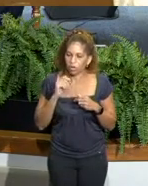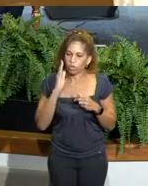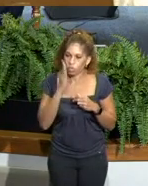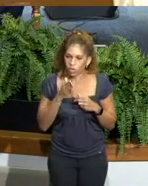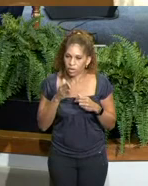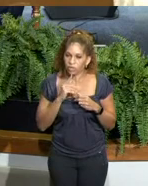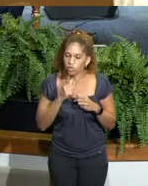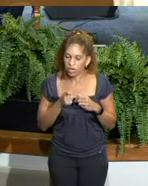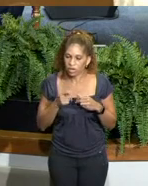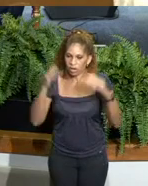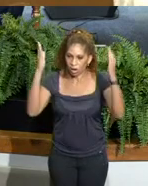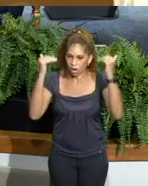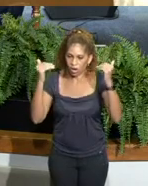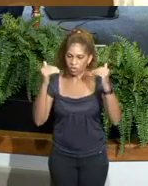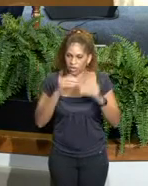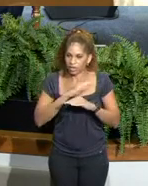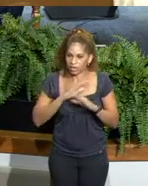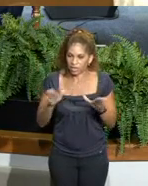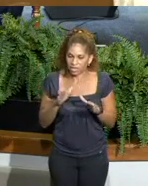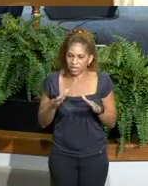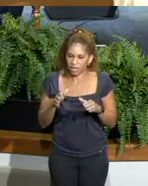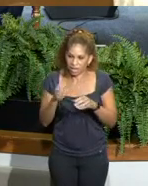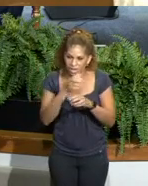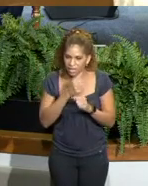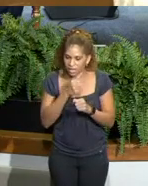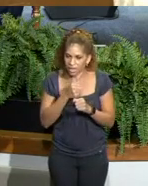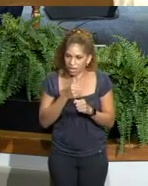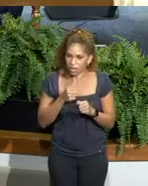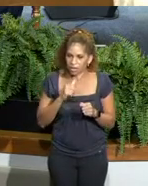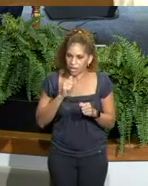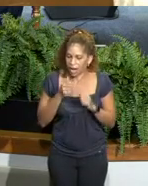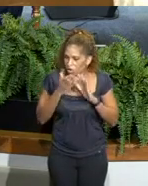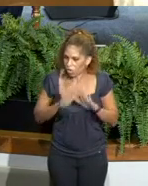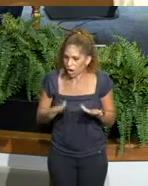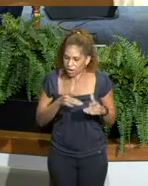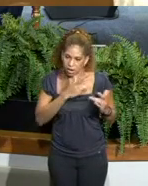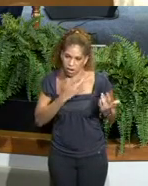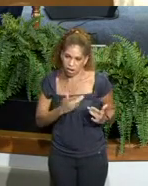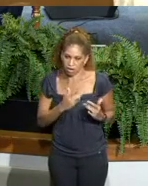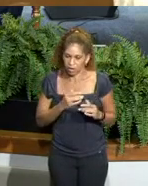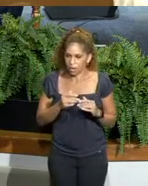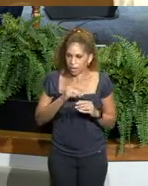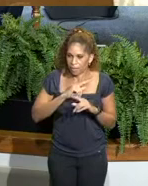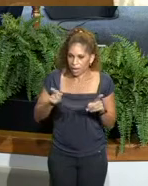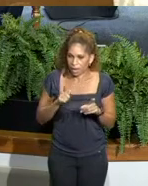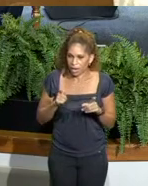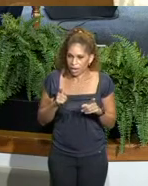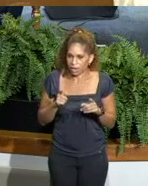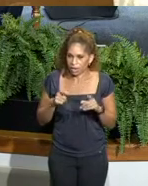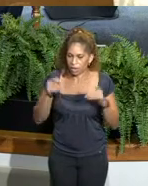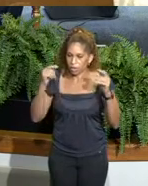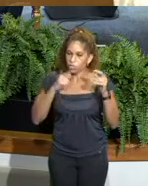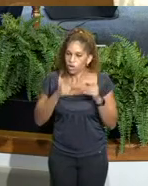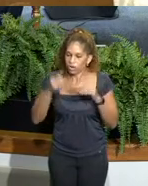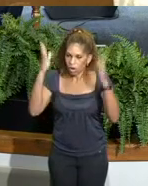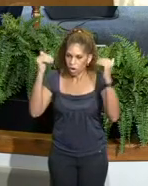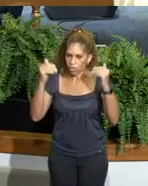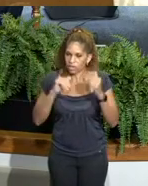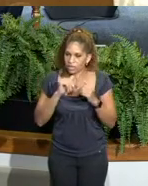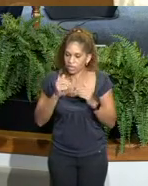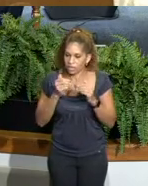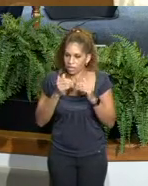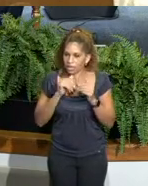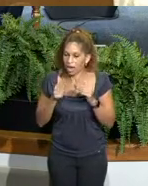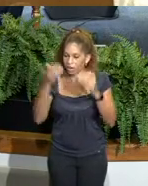not claim the unquieted heart, but real hope is the unquieted heart in humanity. Those who hope in